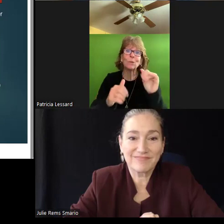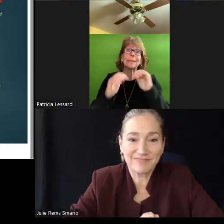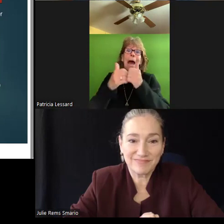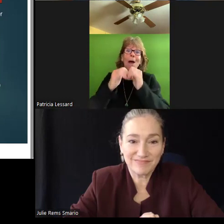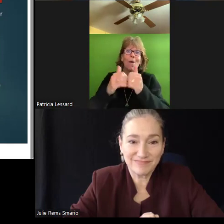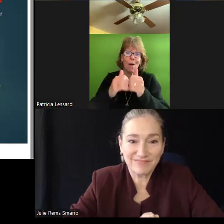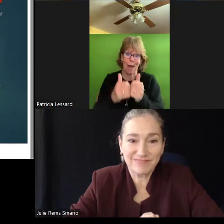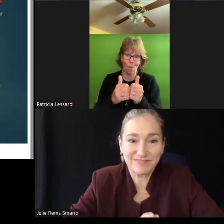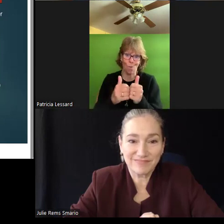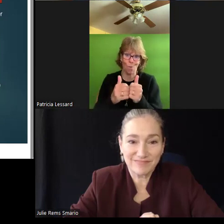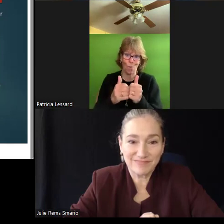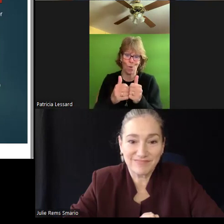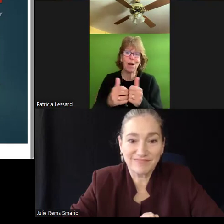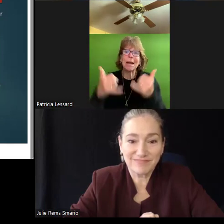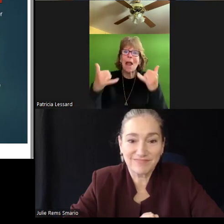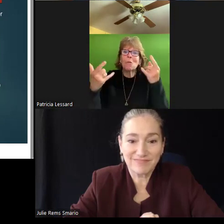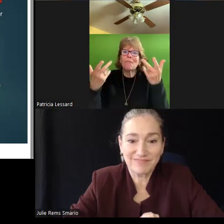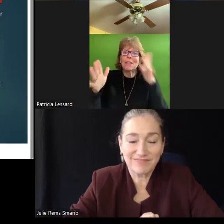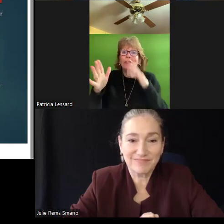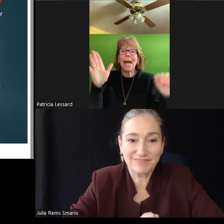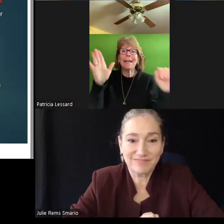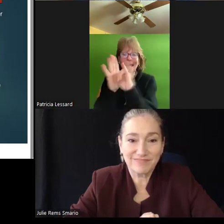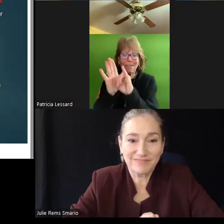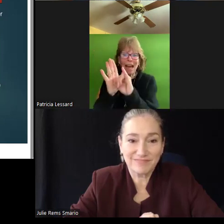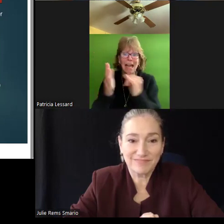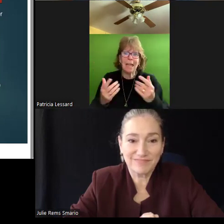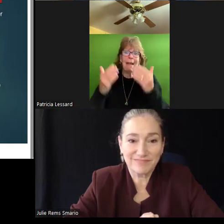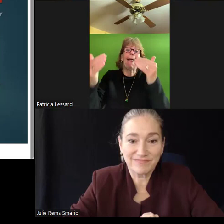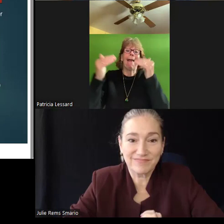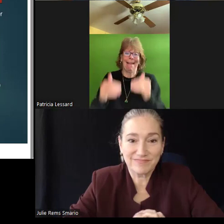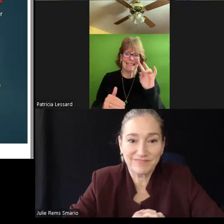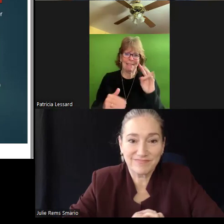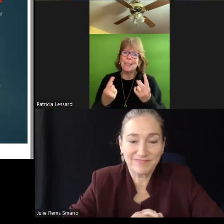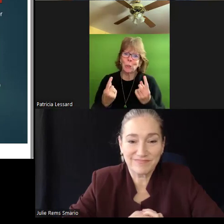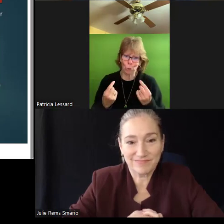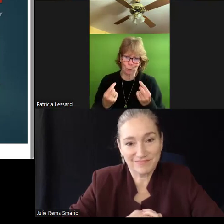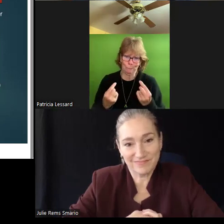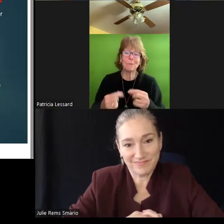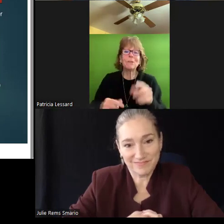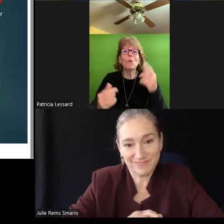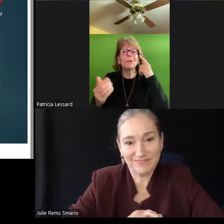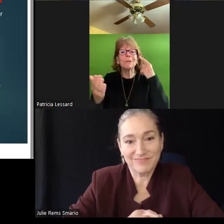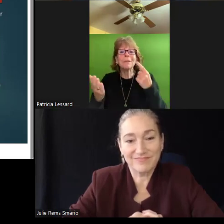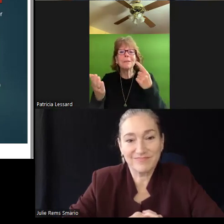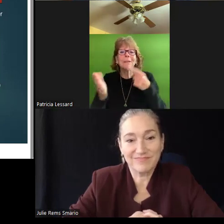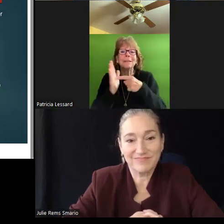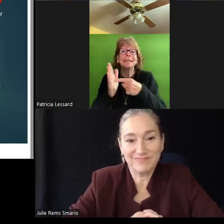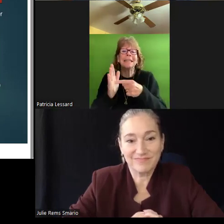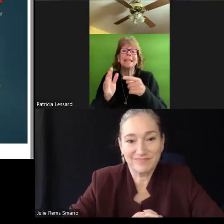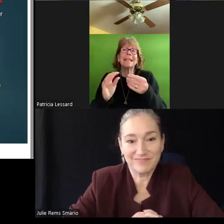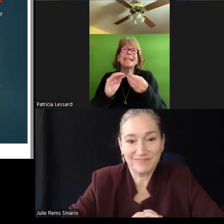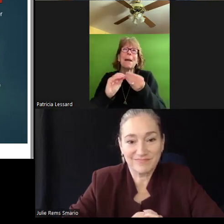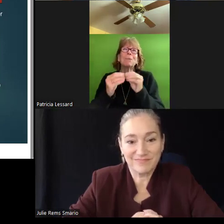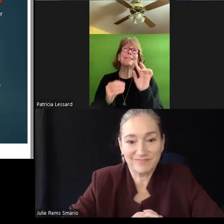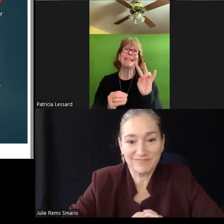if we're not identifying children, then they're not getting the services and they're not getting language. And so I can't really say that number 7 is the